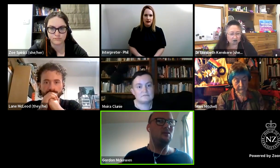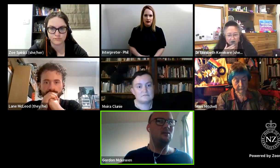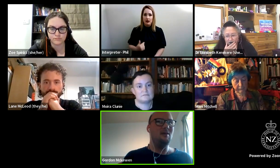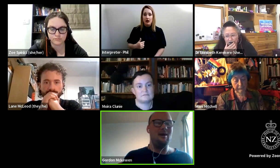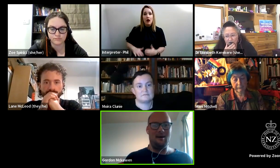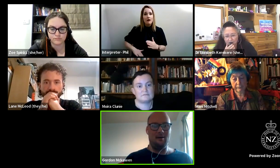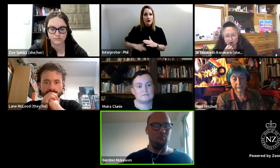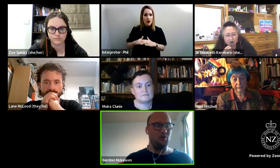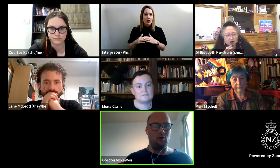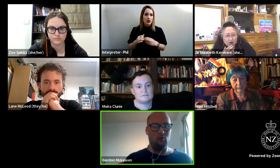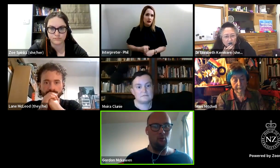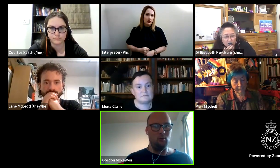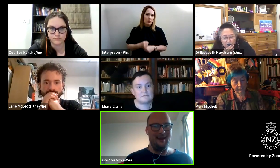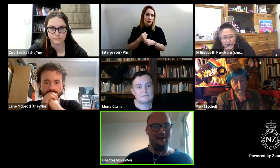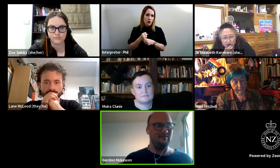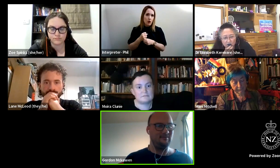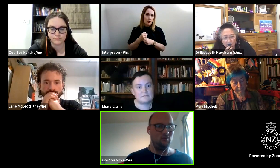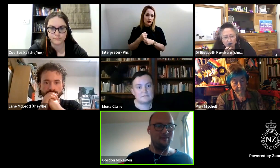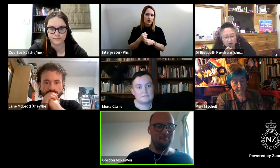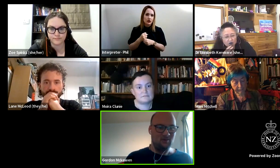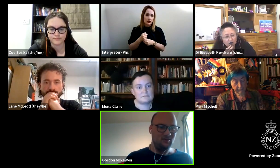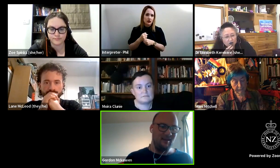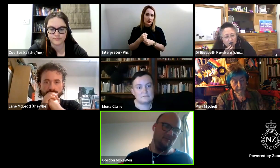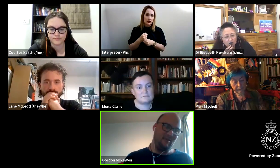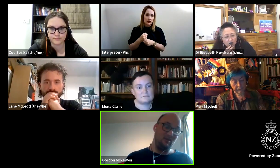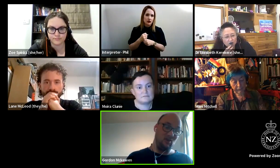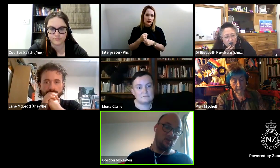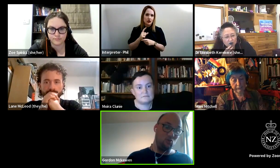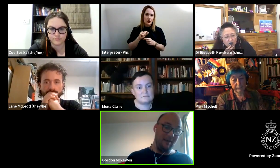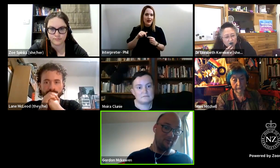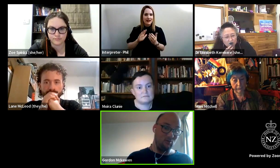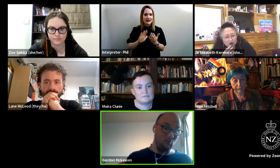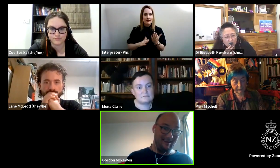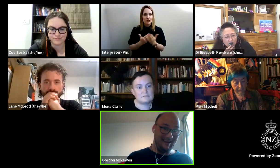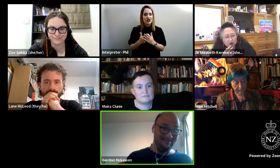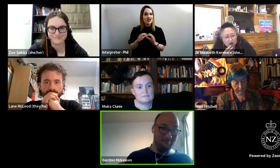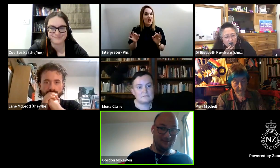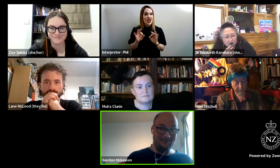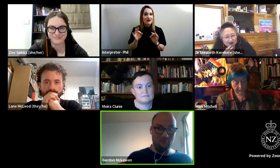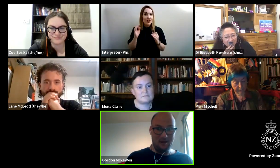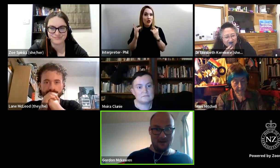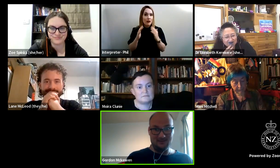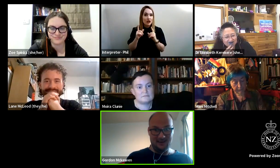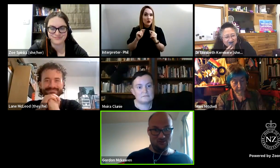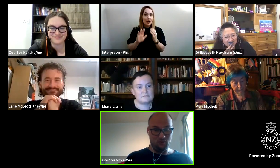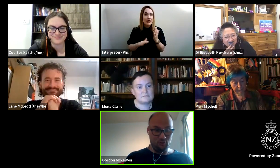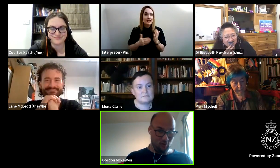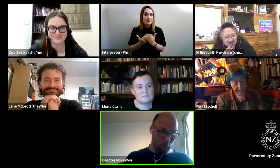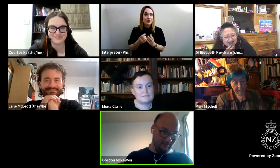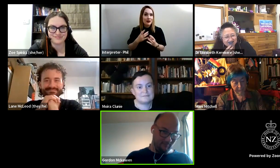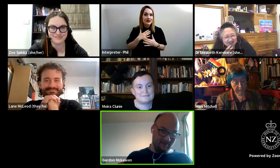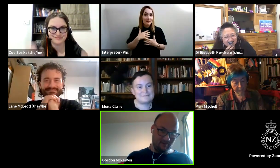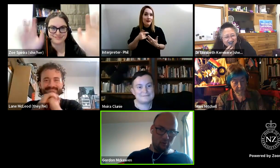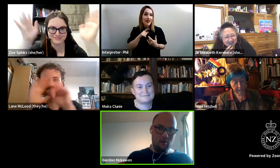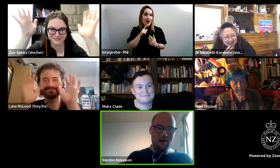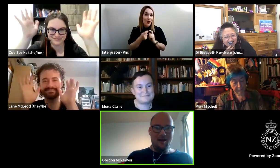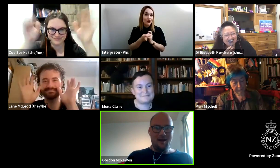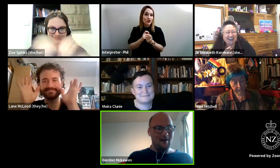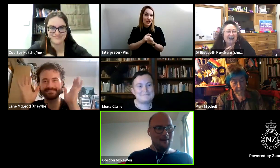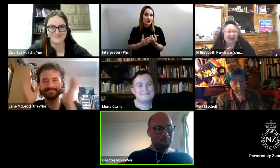support the call and doing submissions. I haven't actually thought about doing one as yet myself. That may change through the course of this